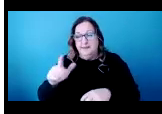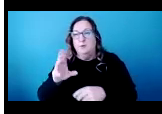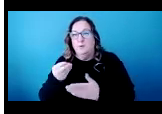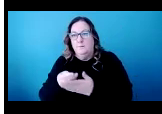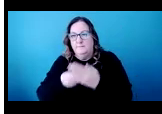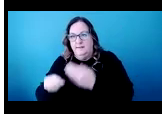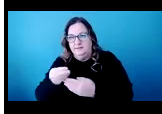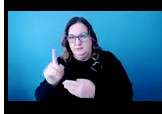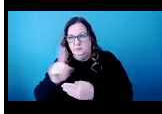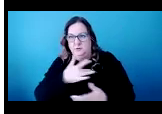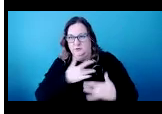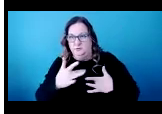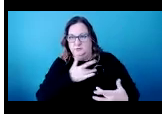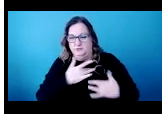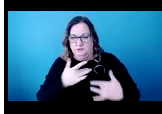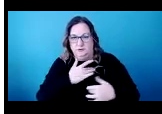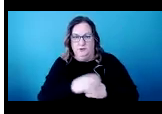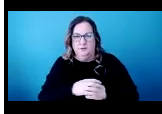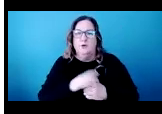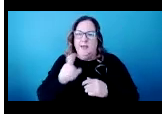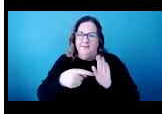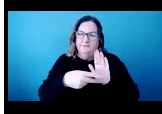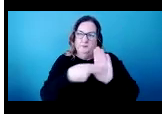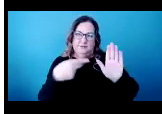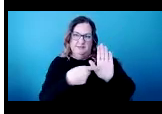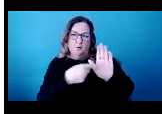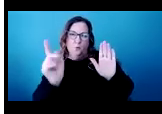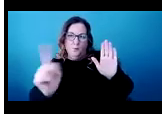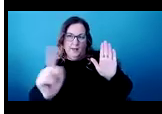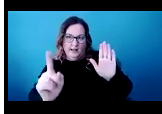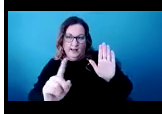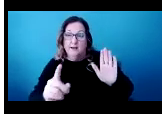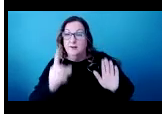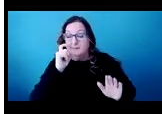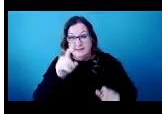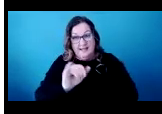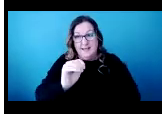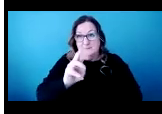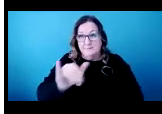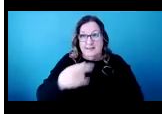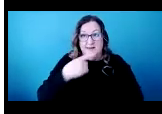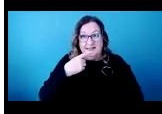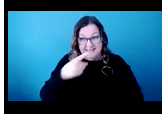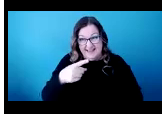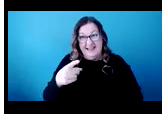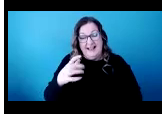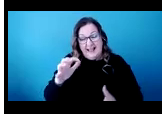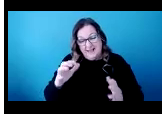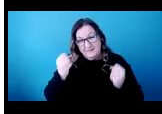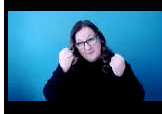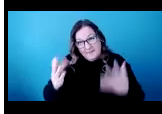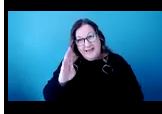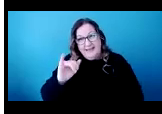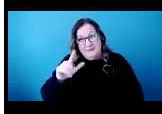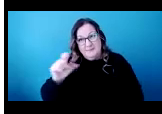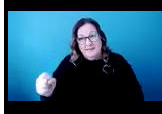is important because they hear a lot. Like Mary pointed out, there's hundreds of bills and budget requests